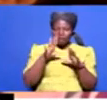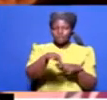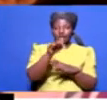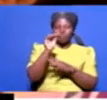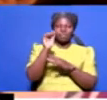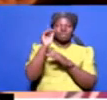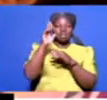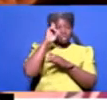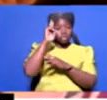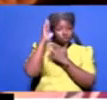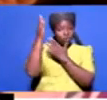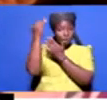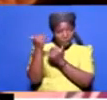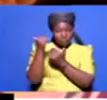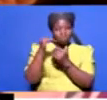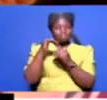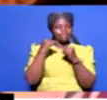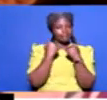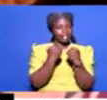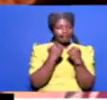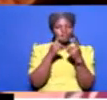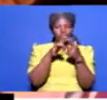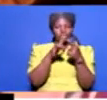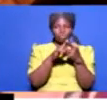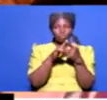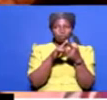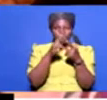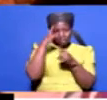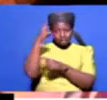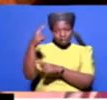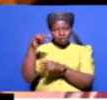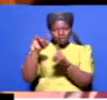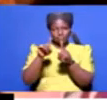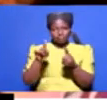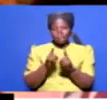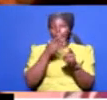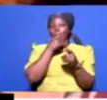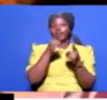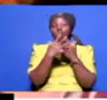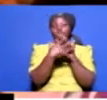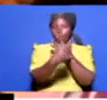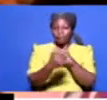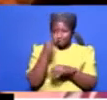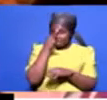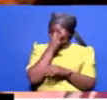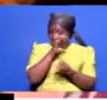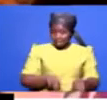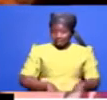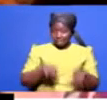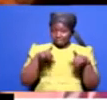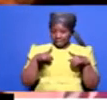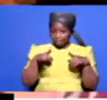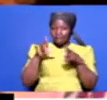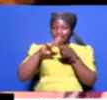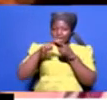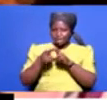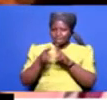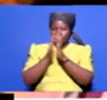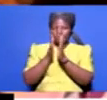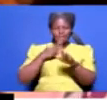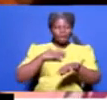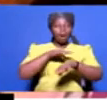dream, and a man to emulate. Mwai Kibaki's life is intertwined with the history, with our nation's